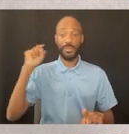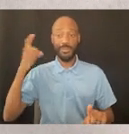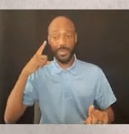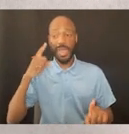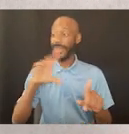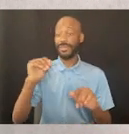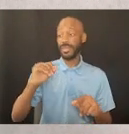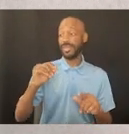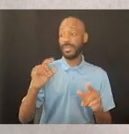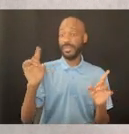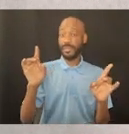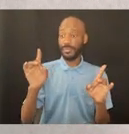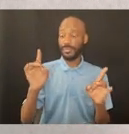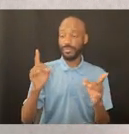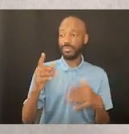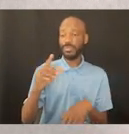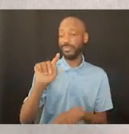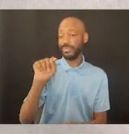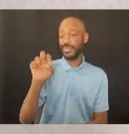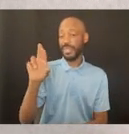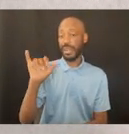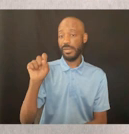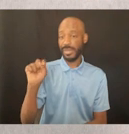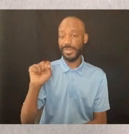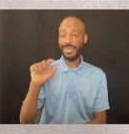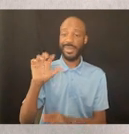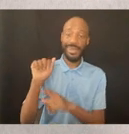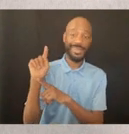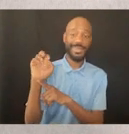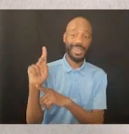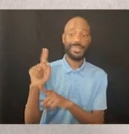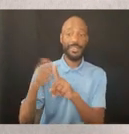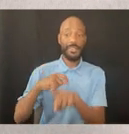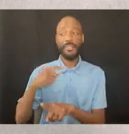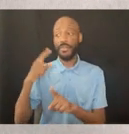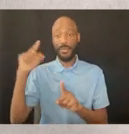was disasters, read the climate change.